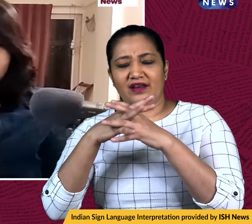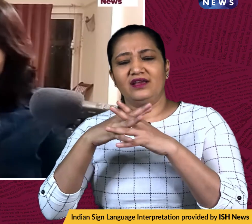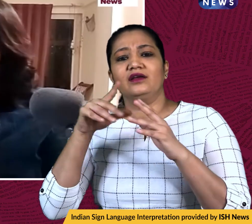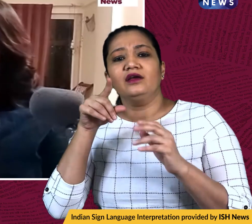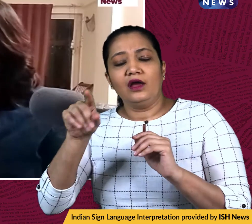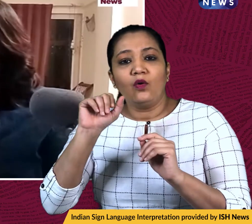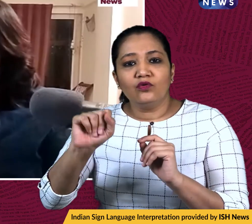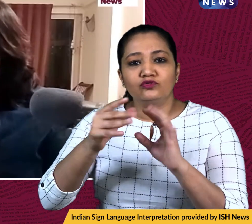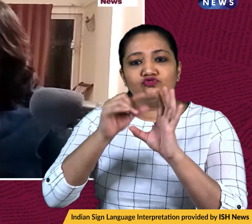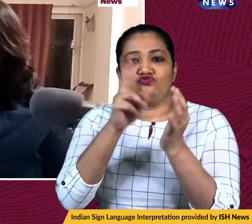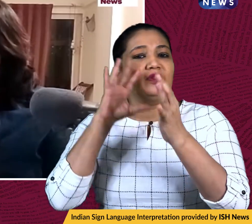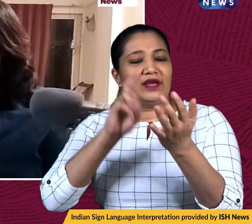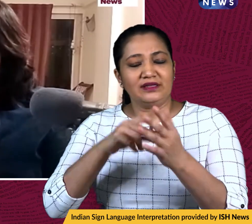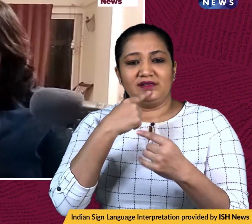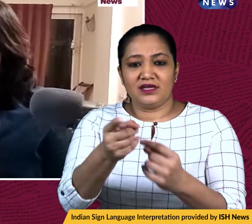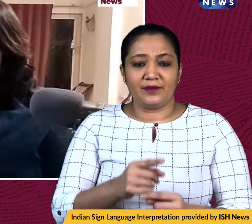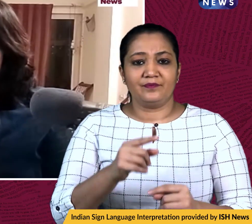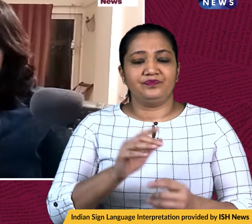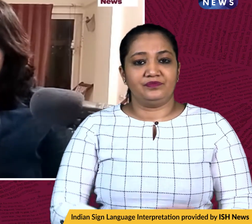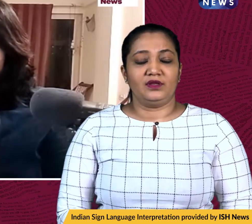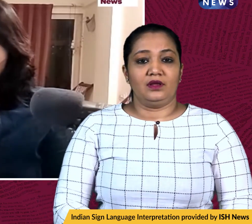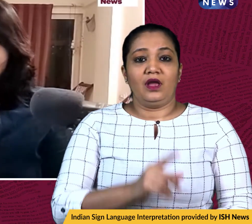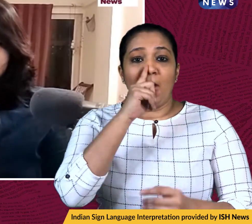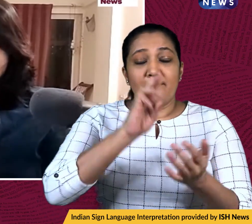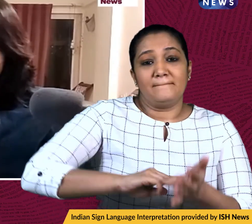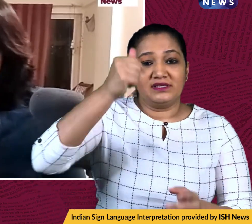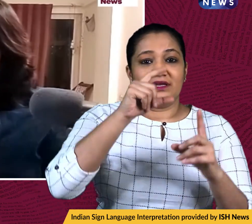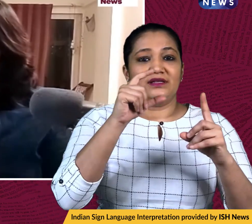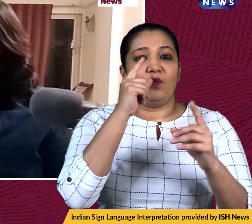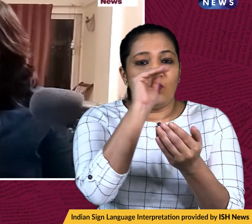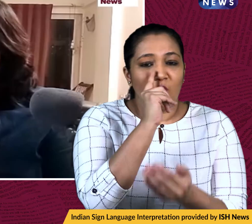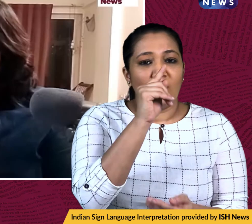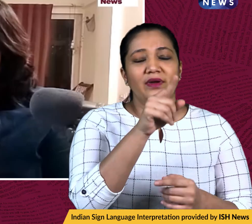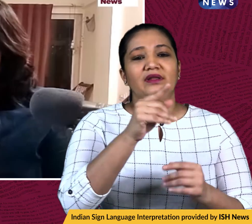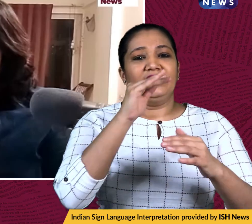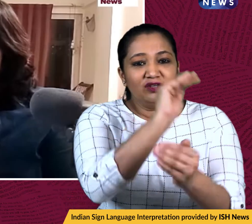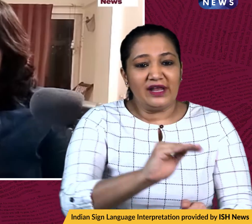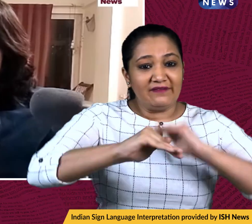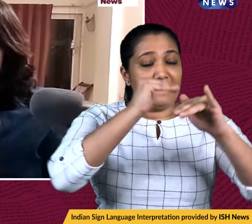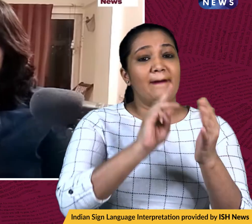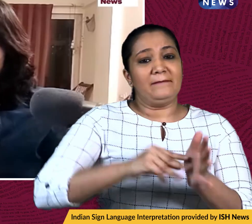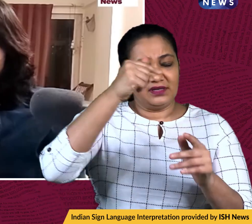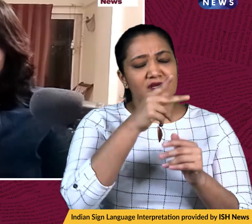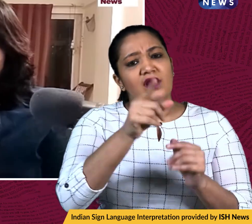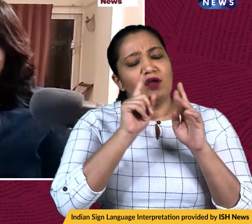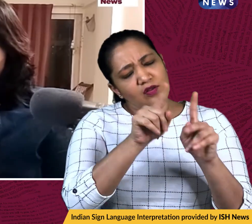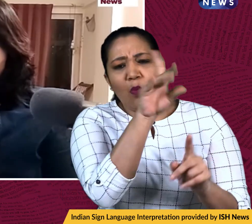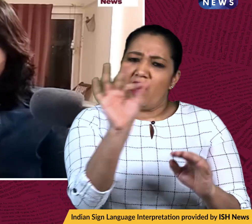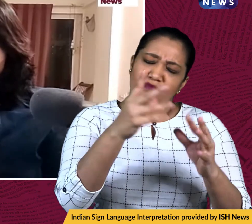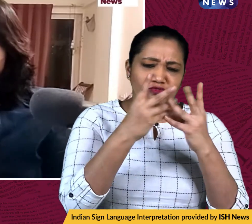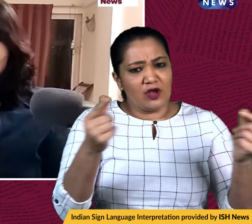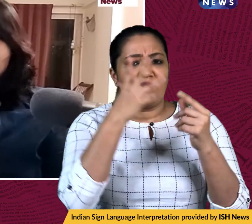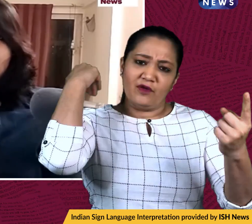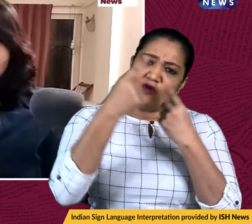and I quote, "In a dialogue with the Delhi Women and Child Development Minister, we were assured that our demands would be addressed within